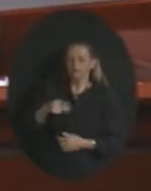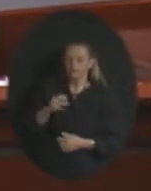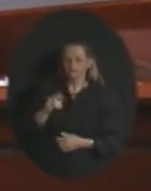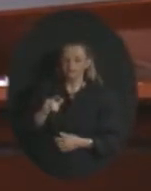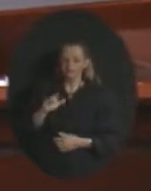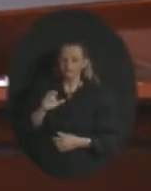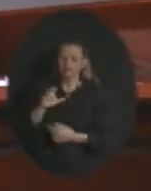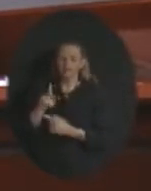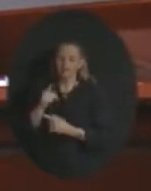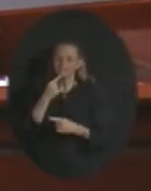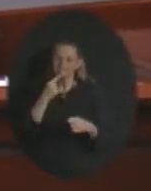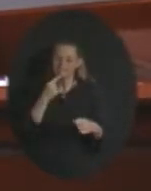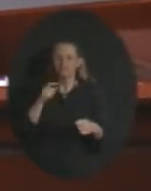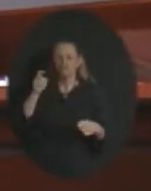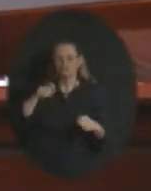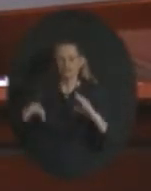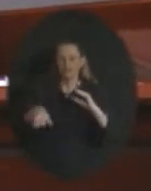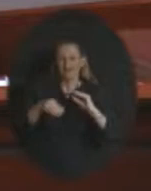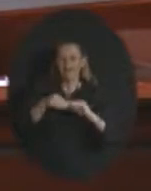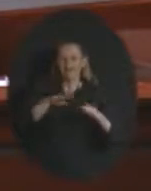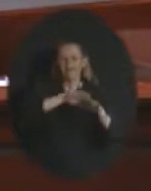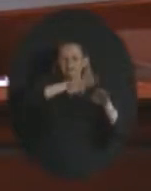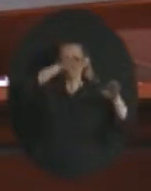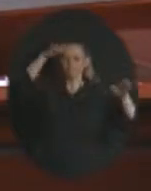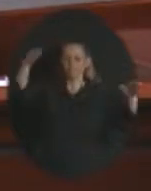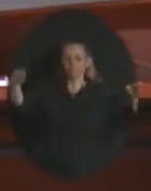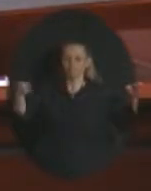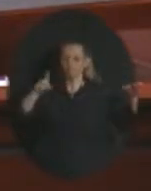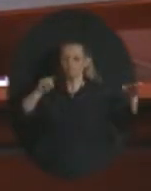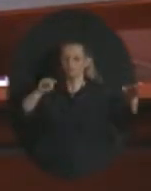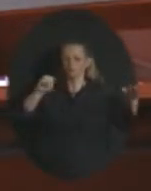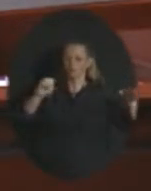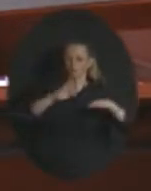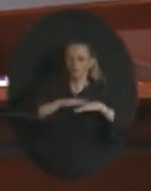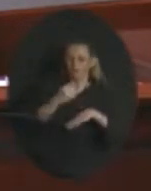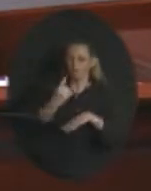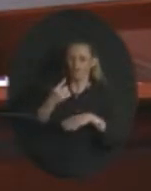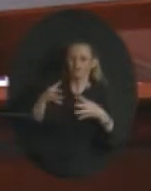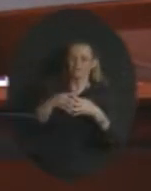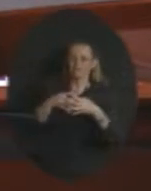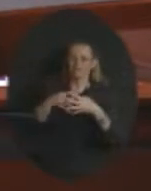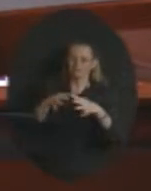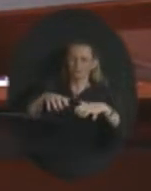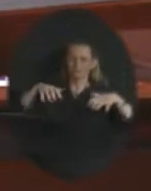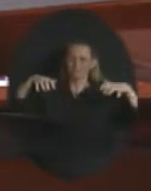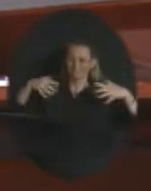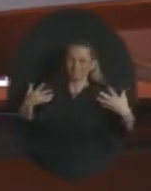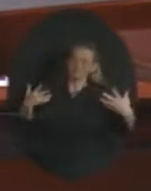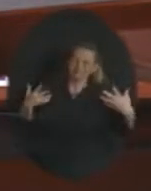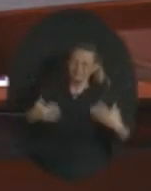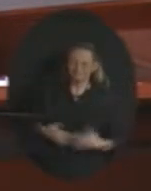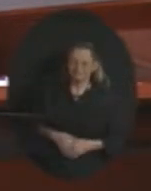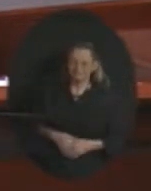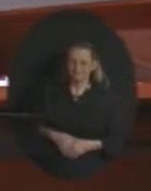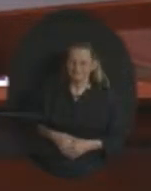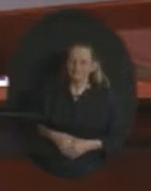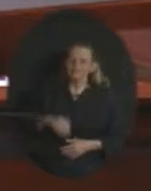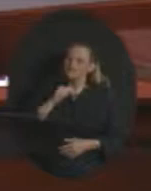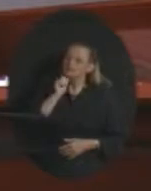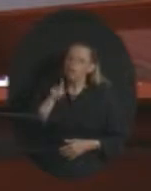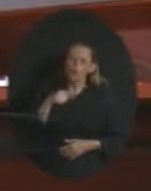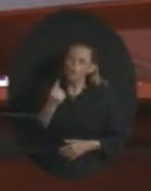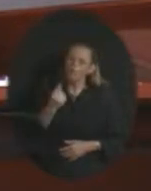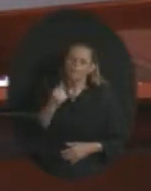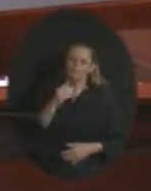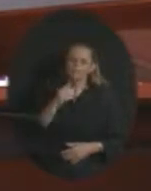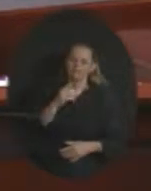dome one of our football stadiums, and that would take care of it. But well, it's not even just the chorus and the band